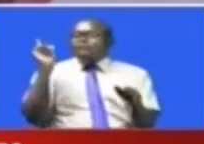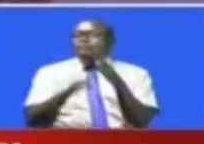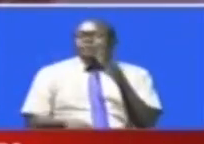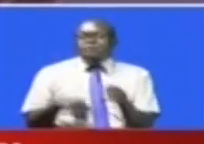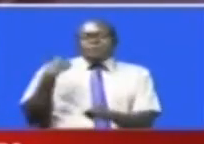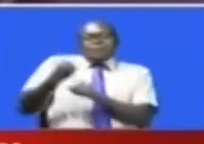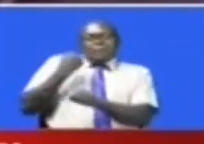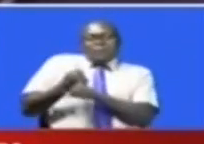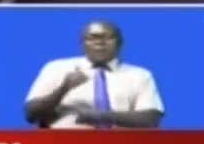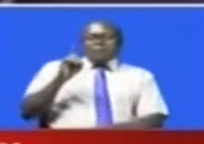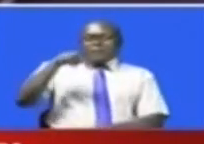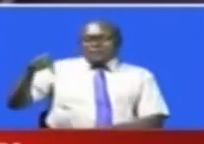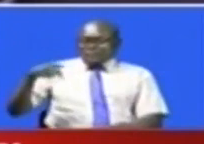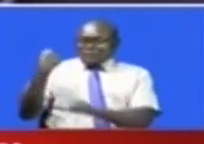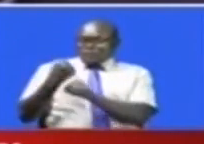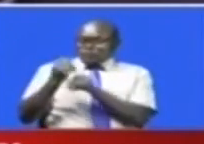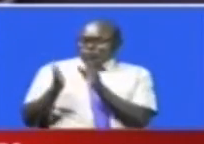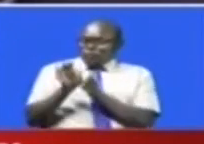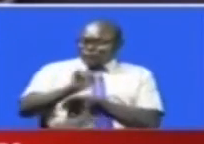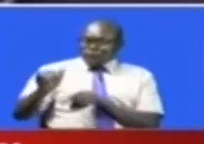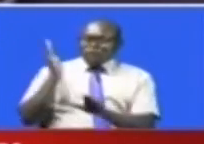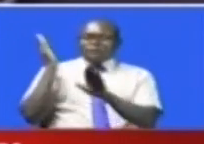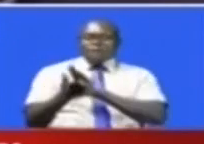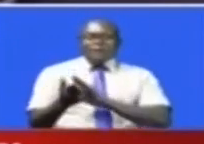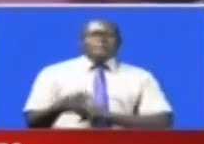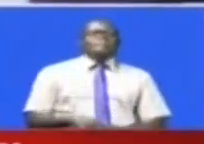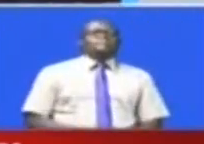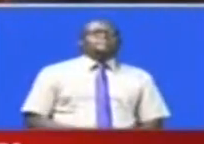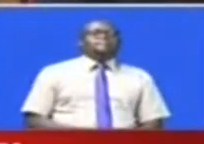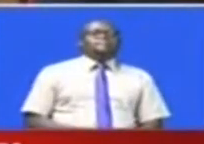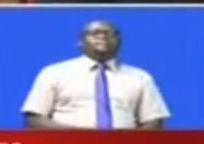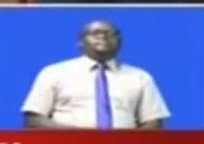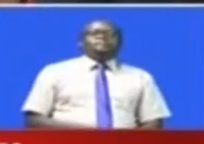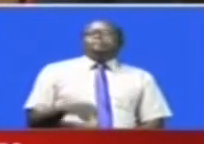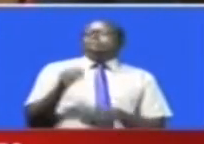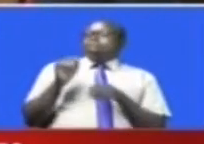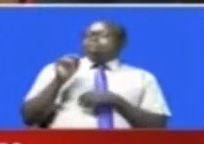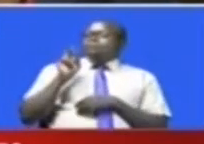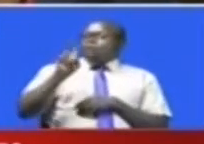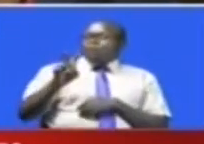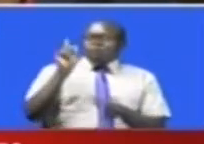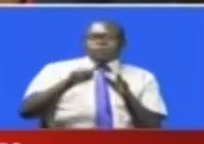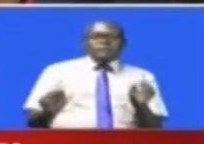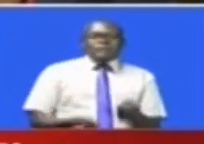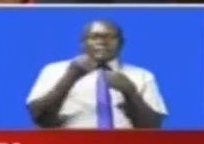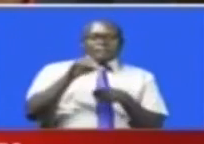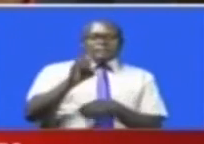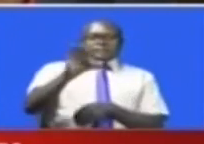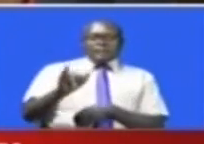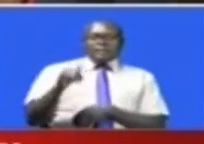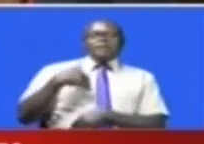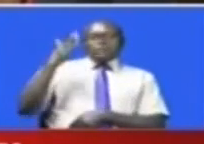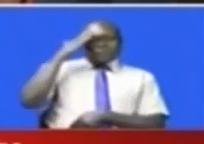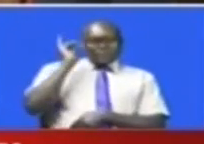the DPP will do with the files that will land on his desk, Linda. Duncan Haimba, keep an eye on what's happening at the DCI headquarters for us. We do